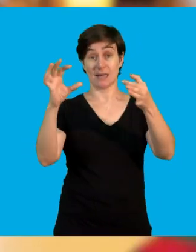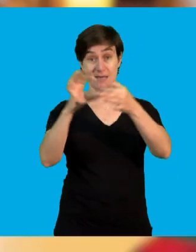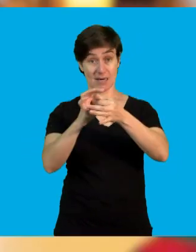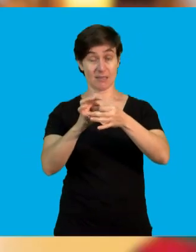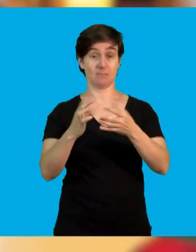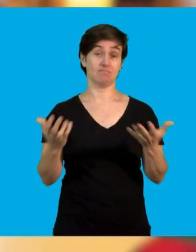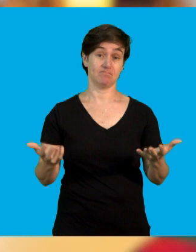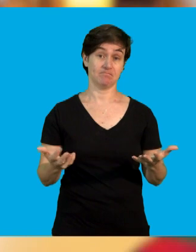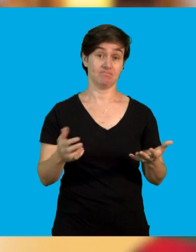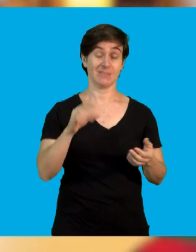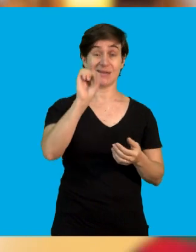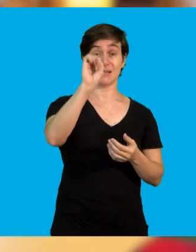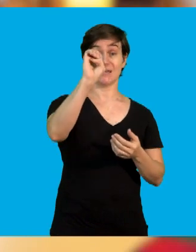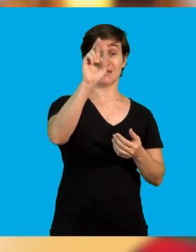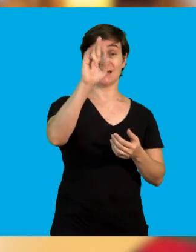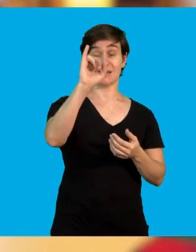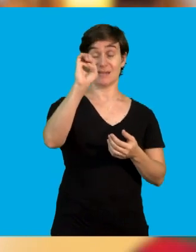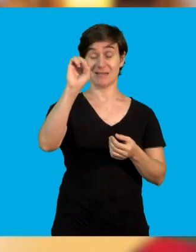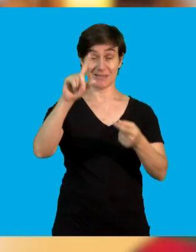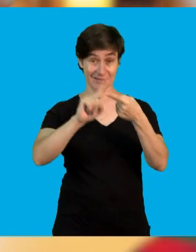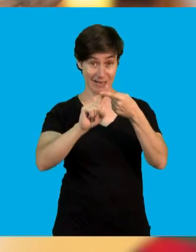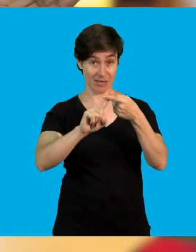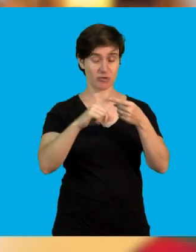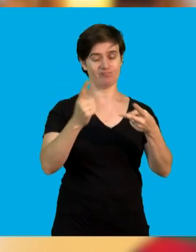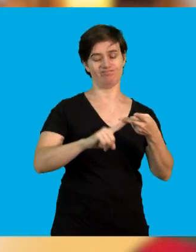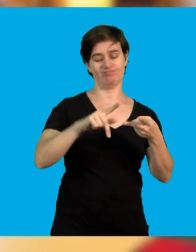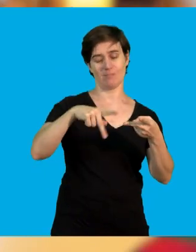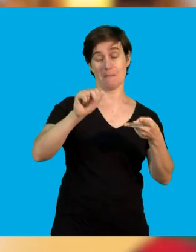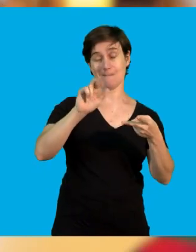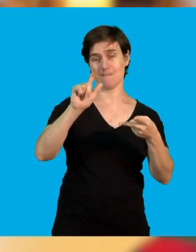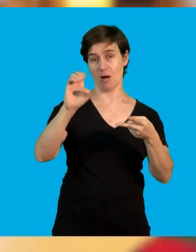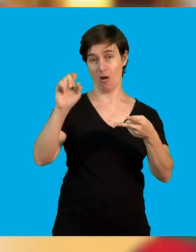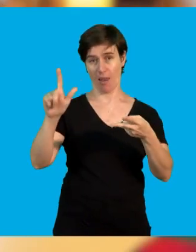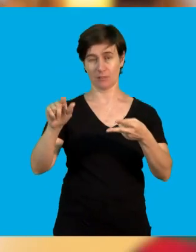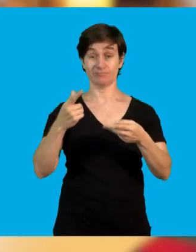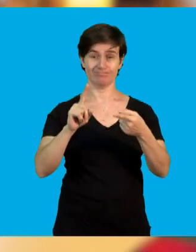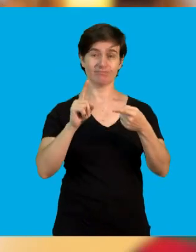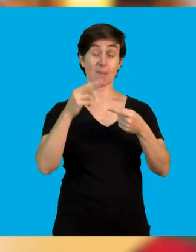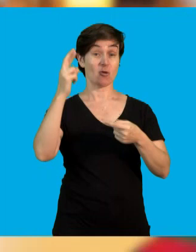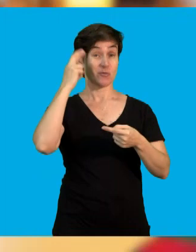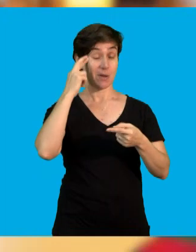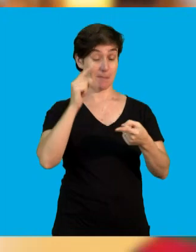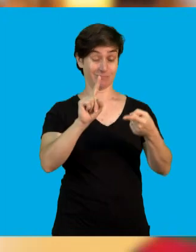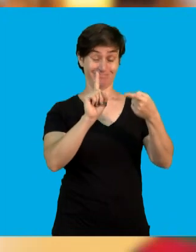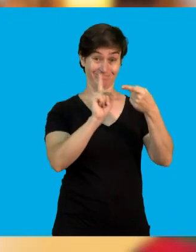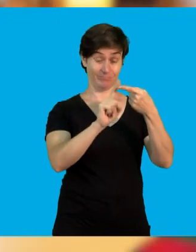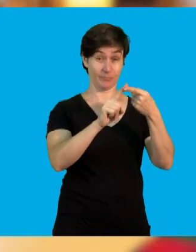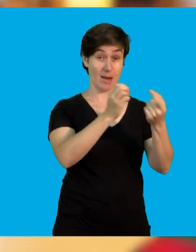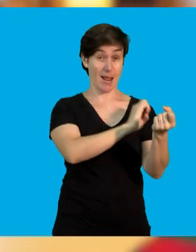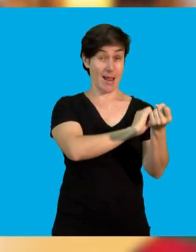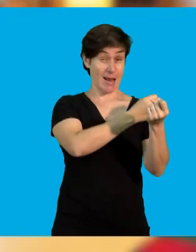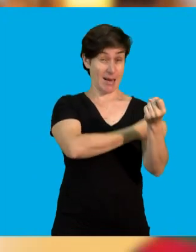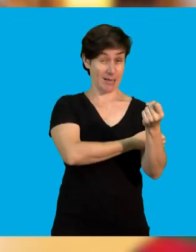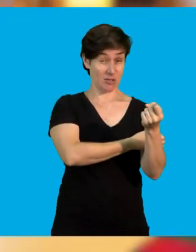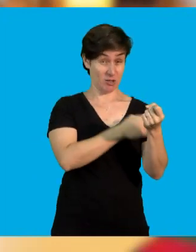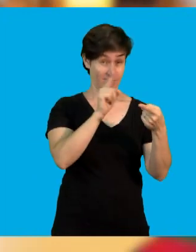connect cells in series, we can also connect cells in parallel. However, remember that the output energy that you're going to be